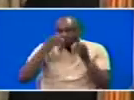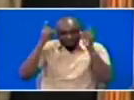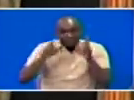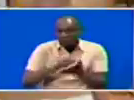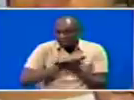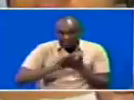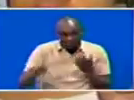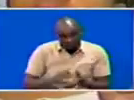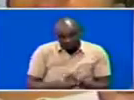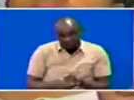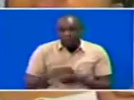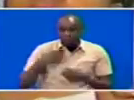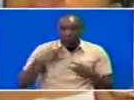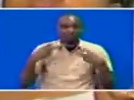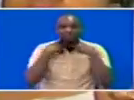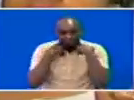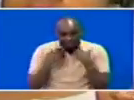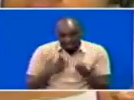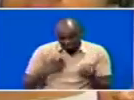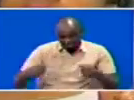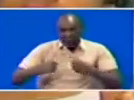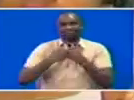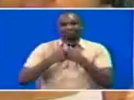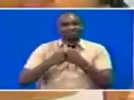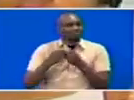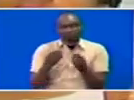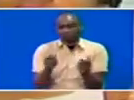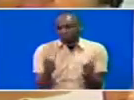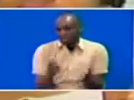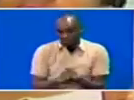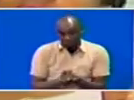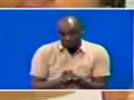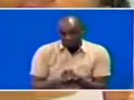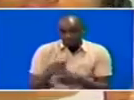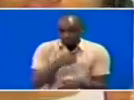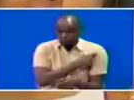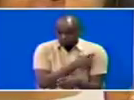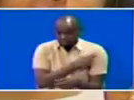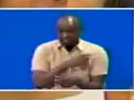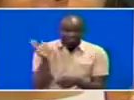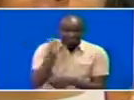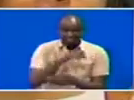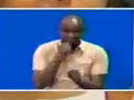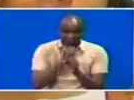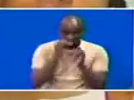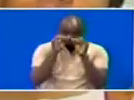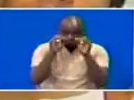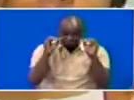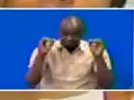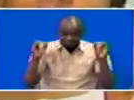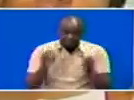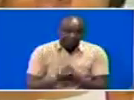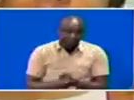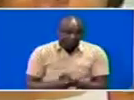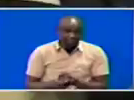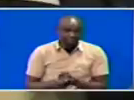been reached. We have a stalemate. We don't have a solution yet. So the doctors will still